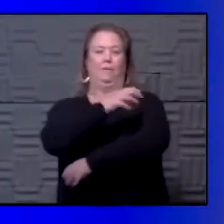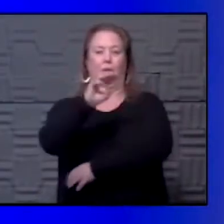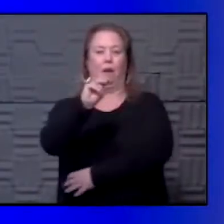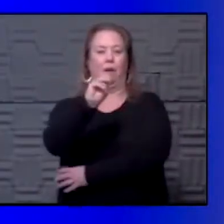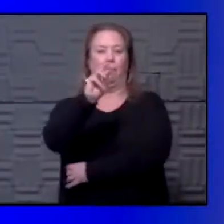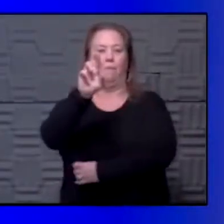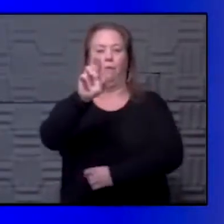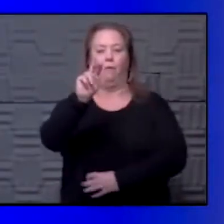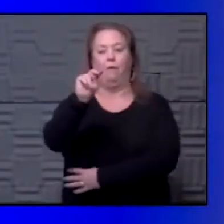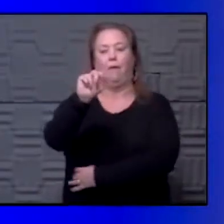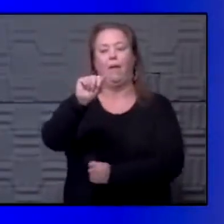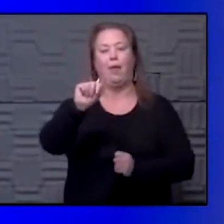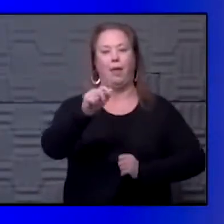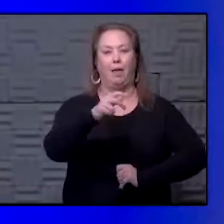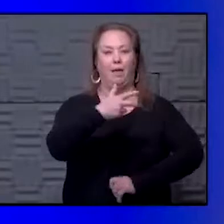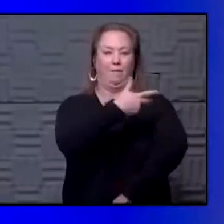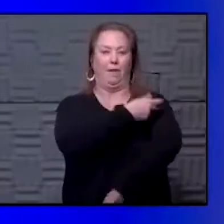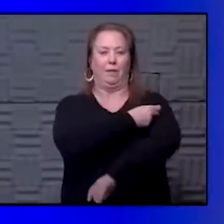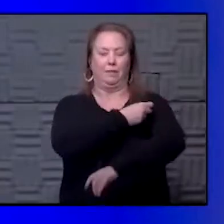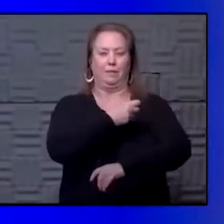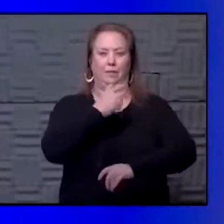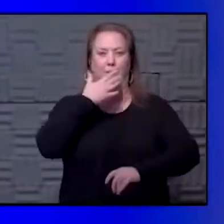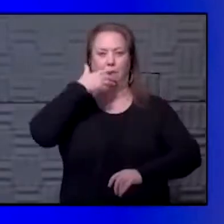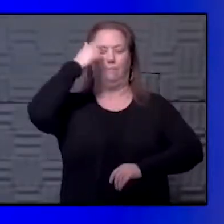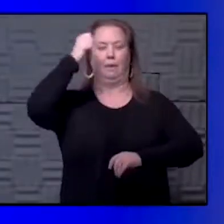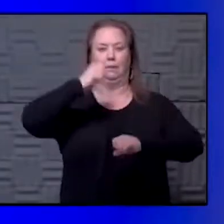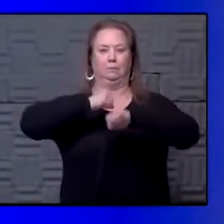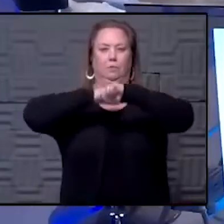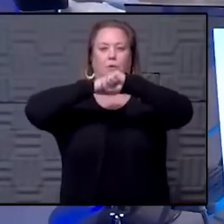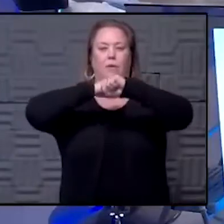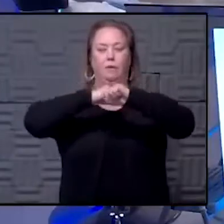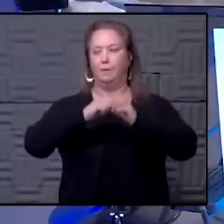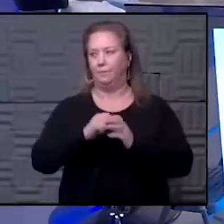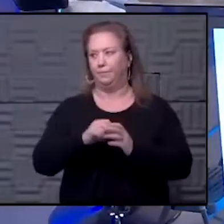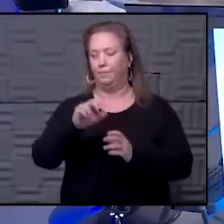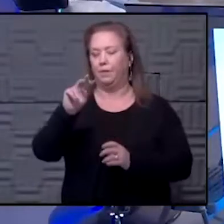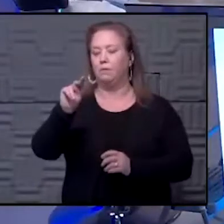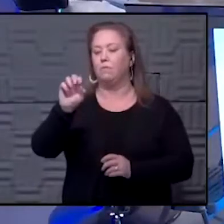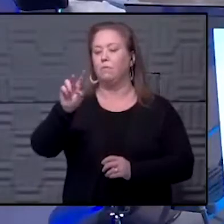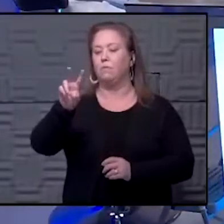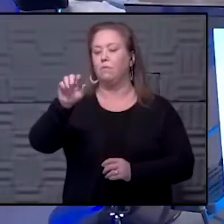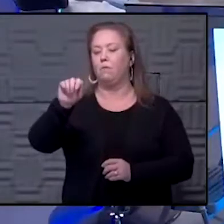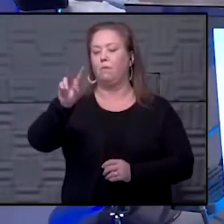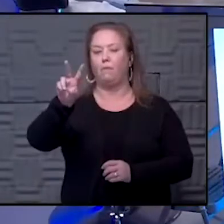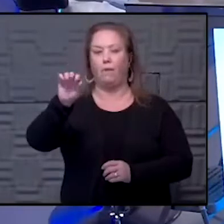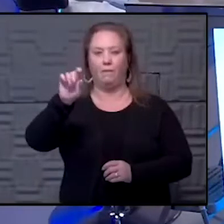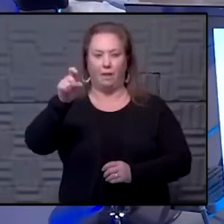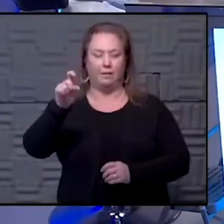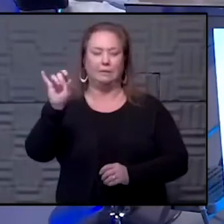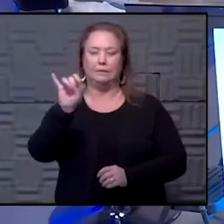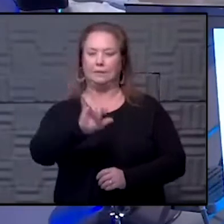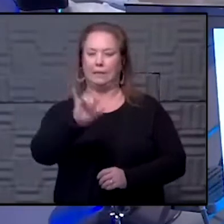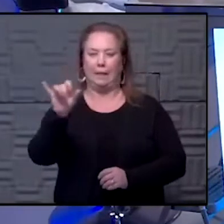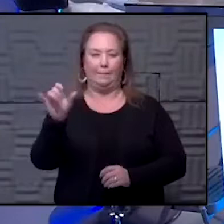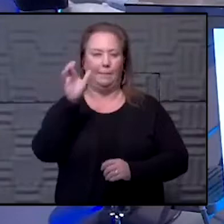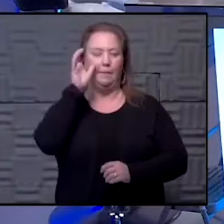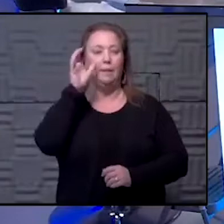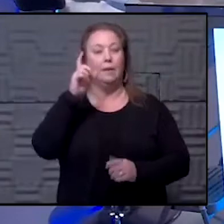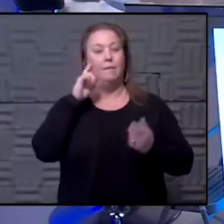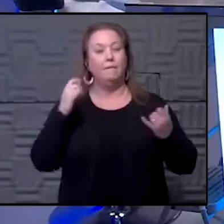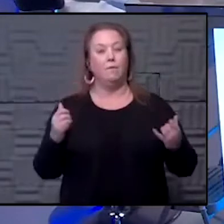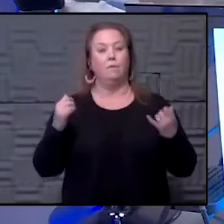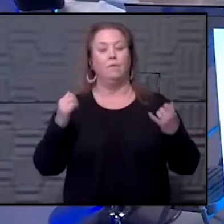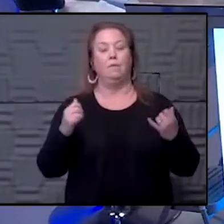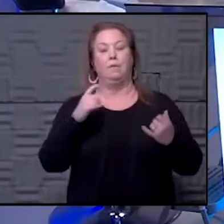vaccines to really get optimal and maximal immunity. I think Novavax will be the same way with its protein-based vaccine. So I think for now